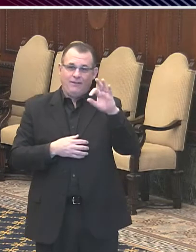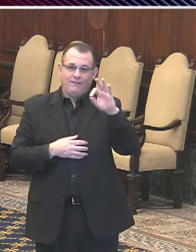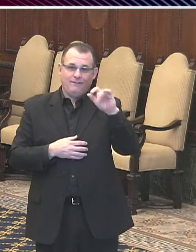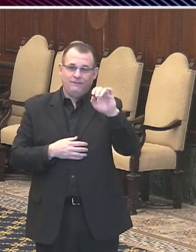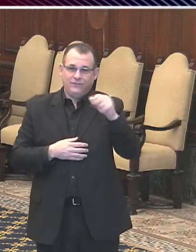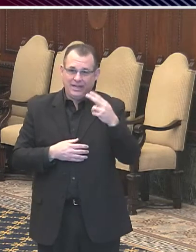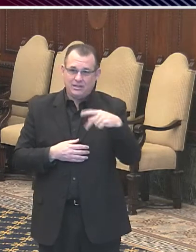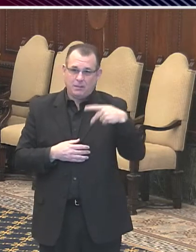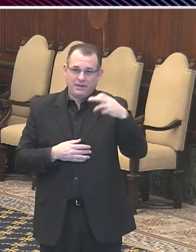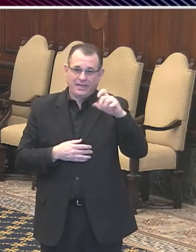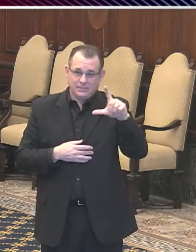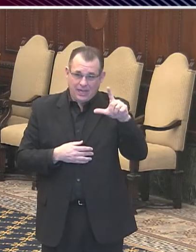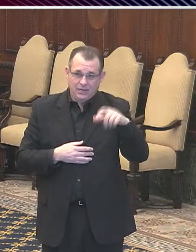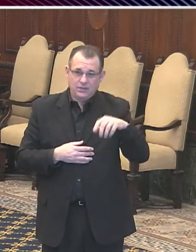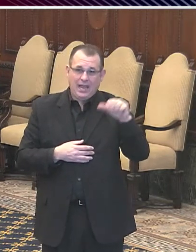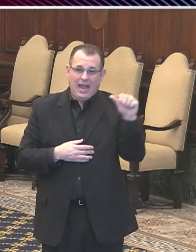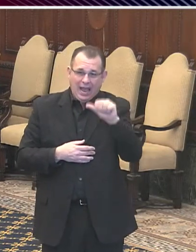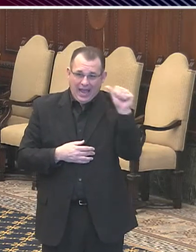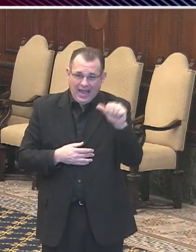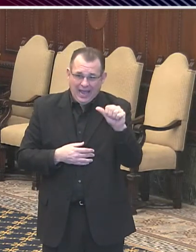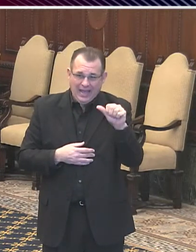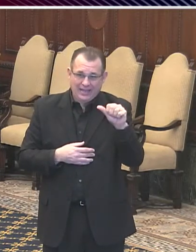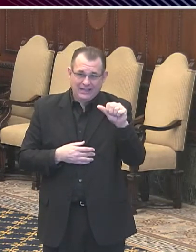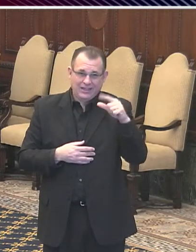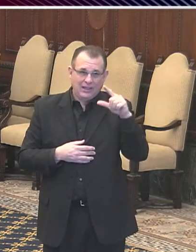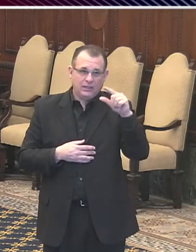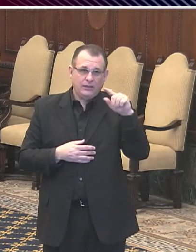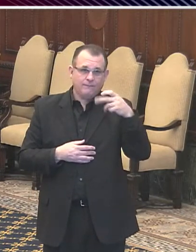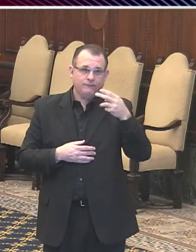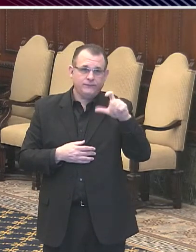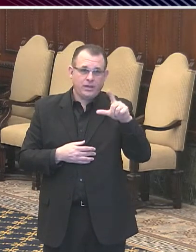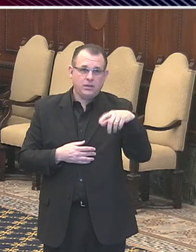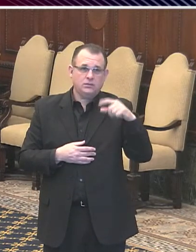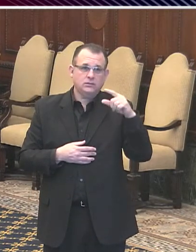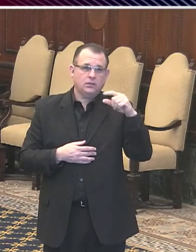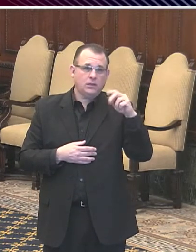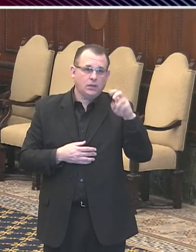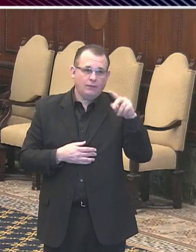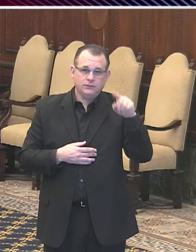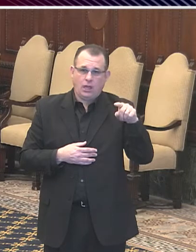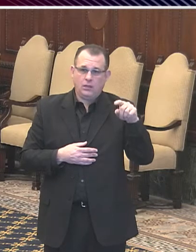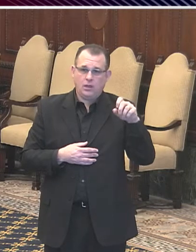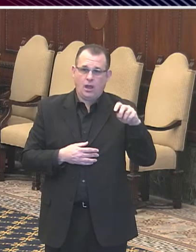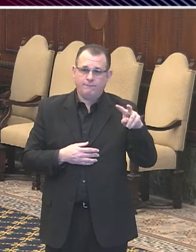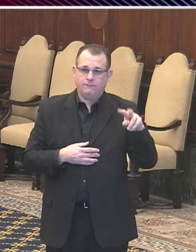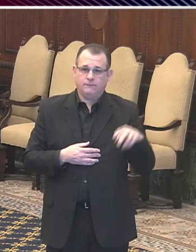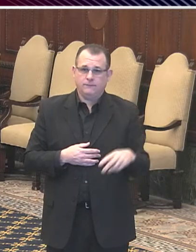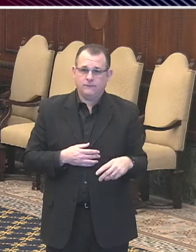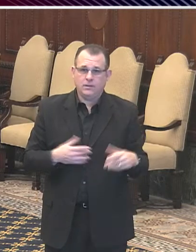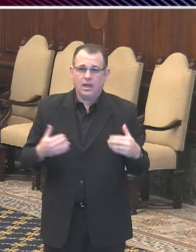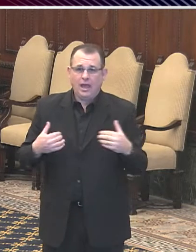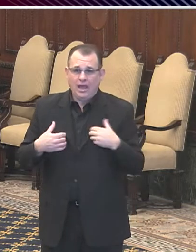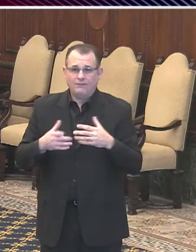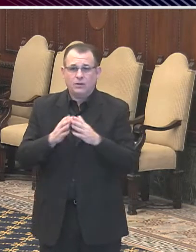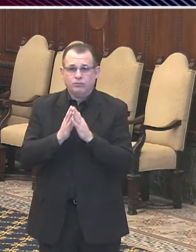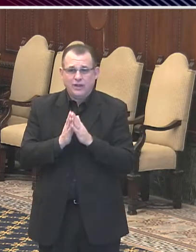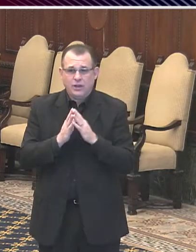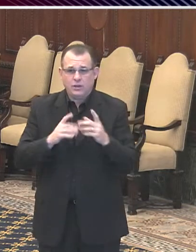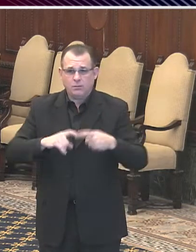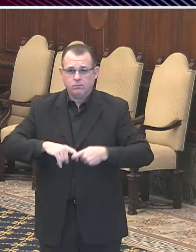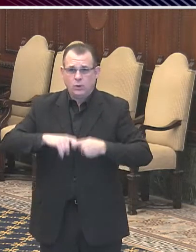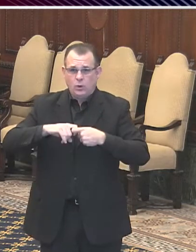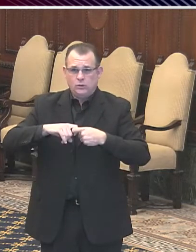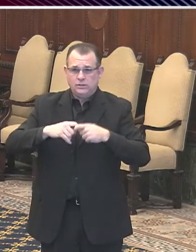faithphl@phila.gov. Finally, I want to tell you that we are still hosting prayer pauses every Friday, Saturday, and